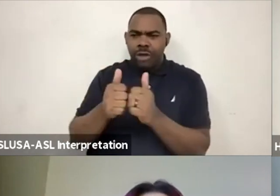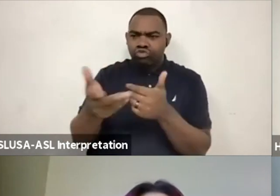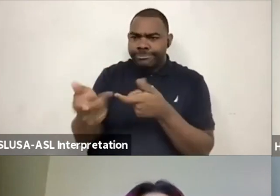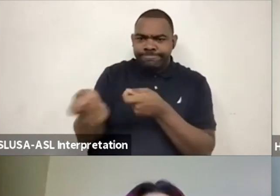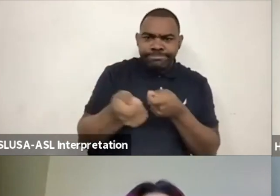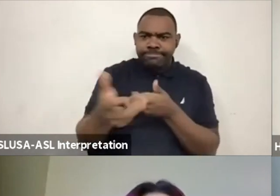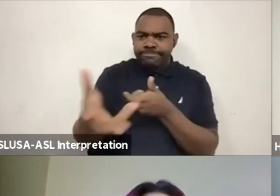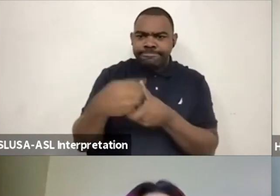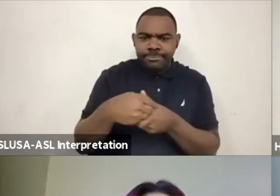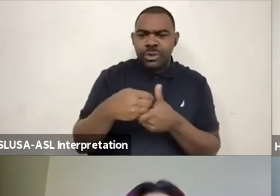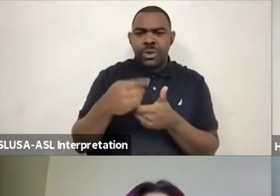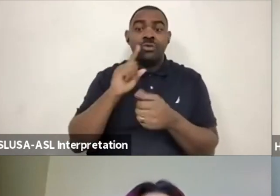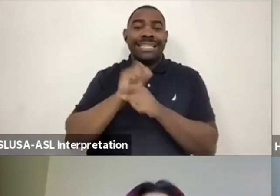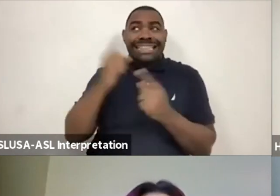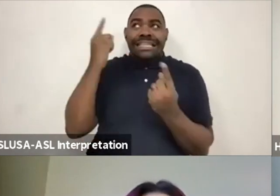in terms of outreach?